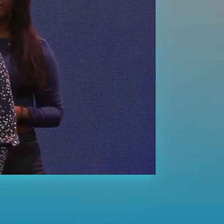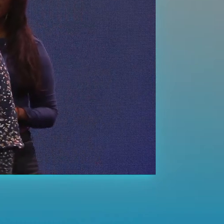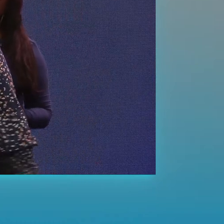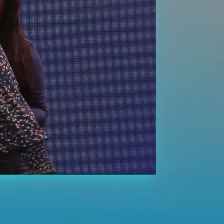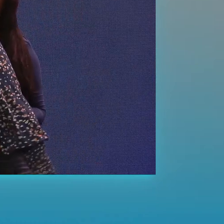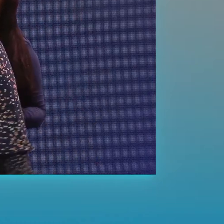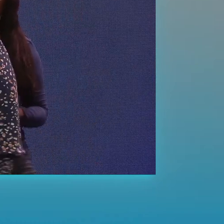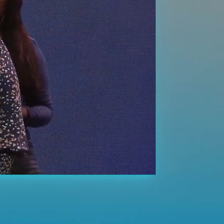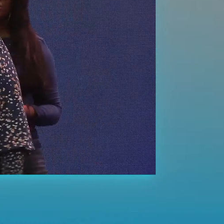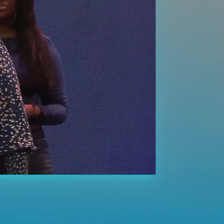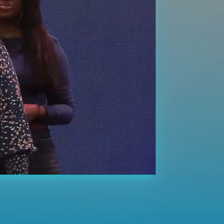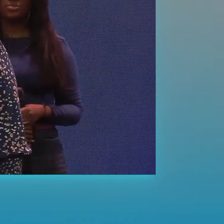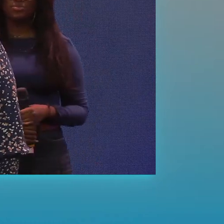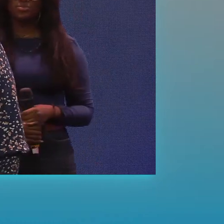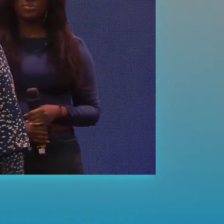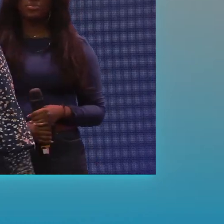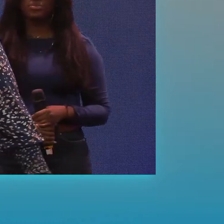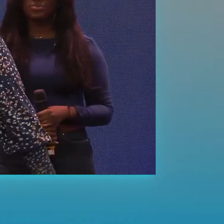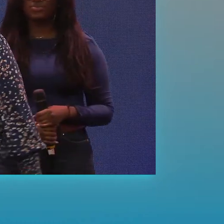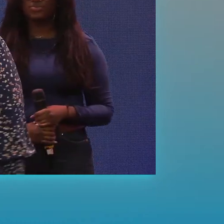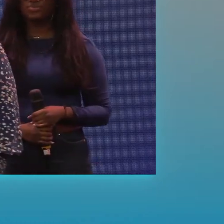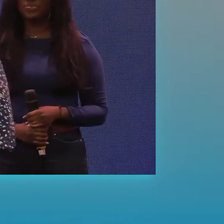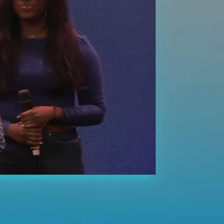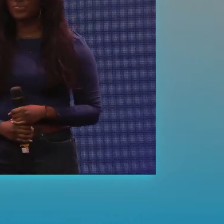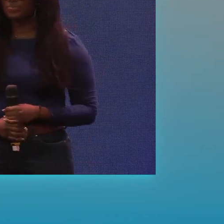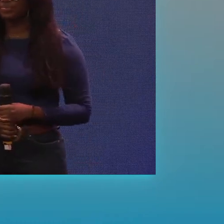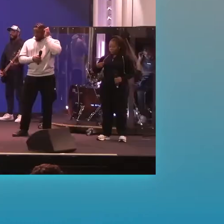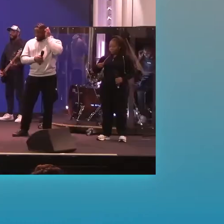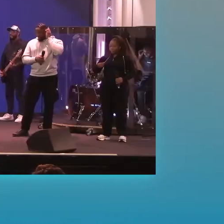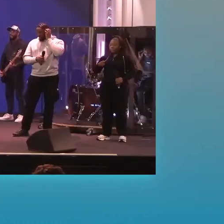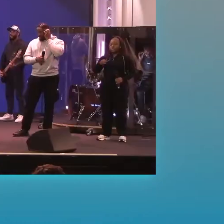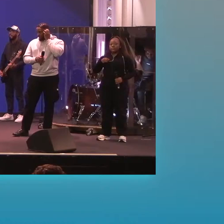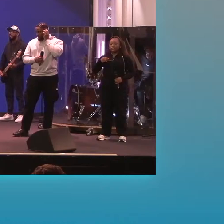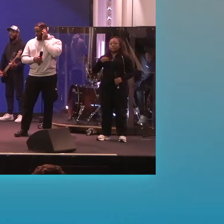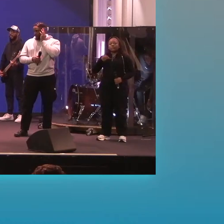Let's worship the Lord with Marenike and team. God bless you.